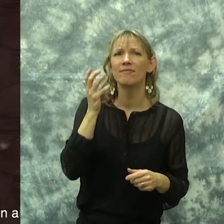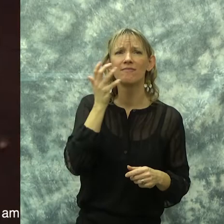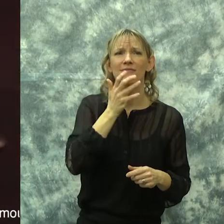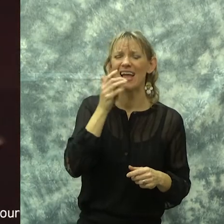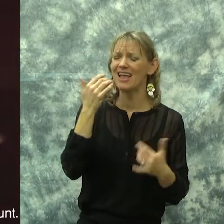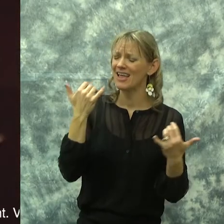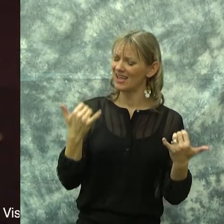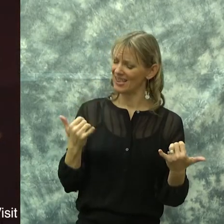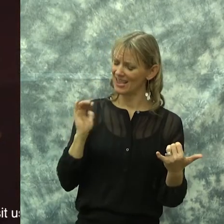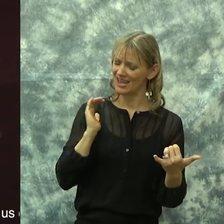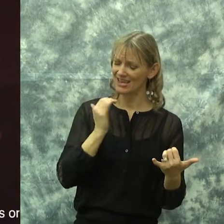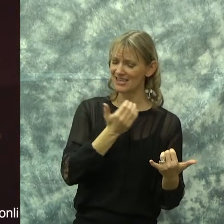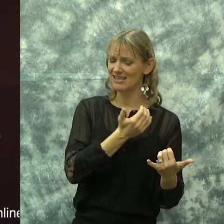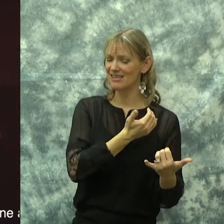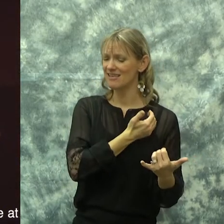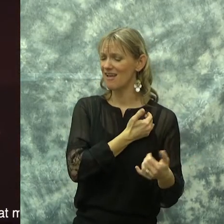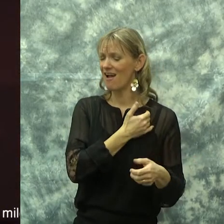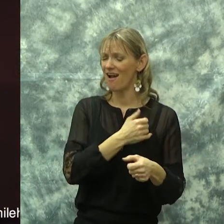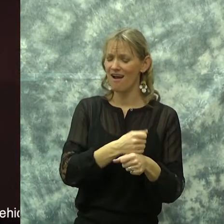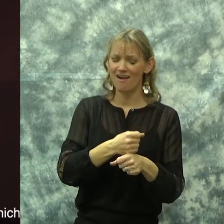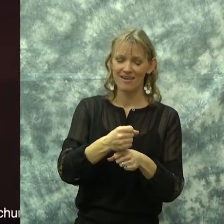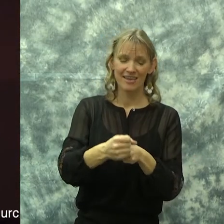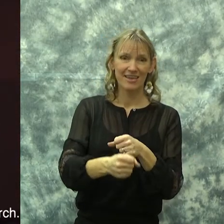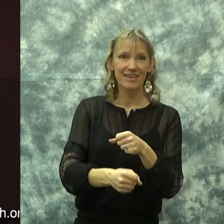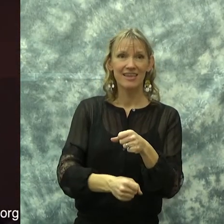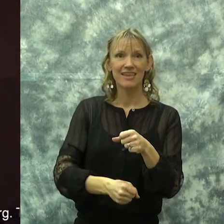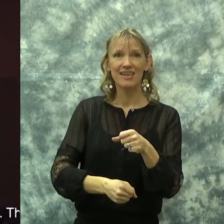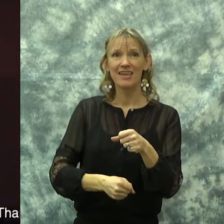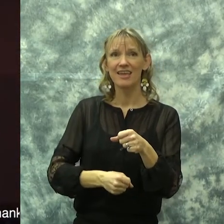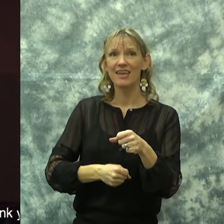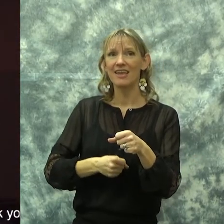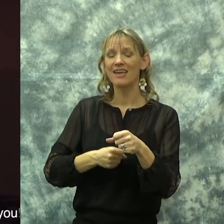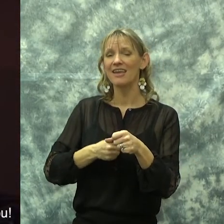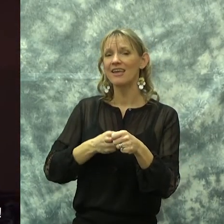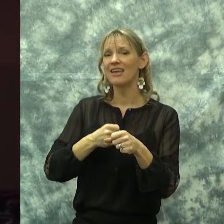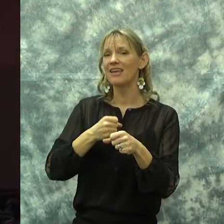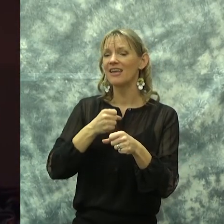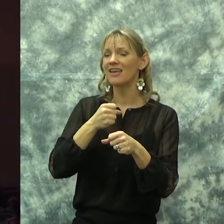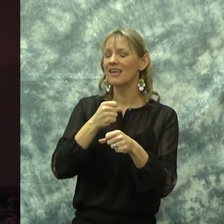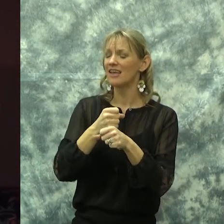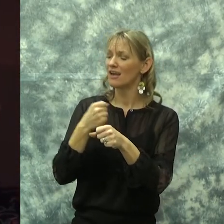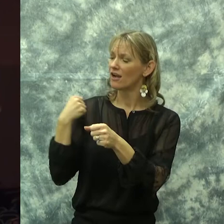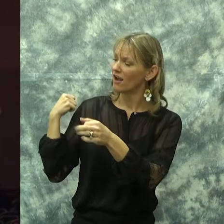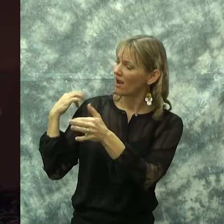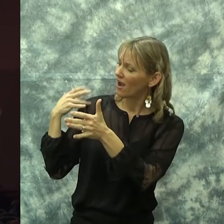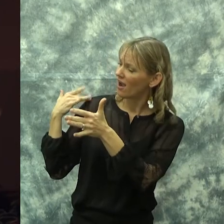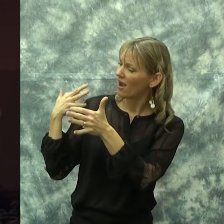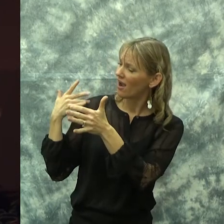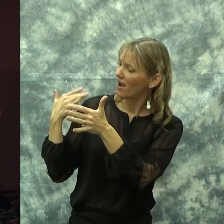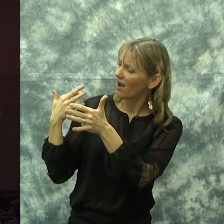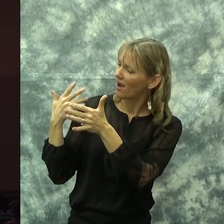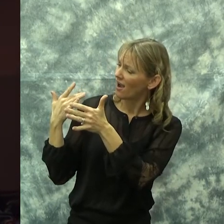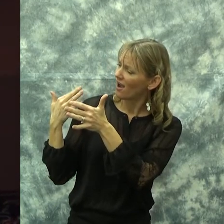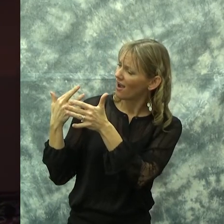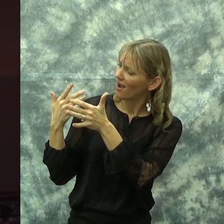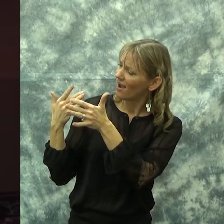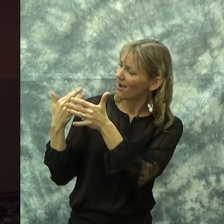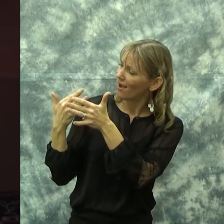No, this will be our year. Took a long time